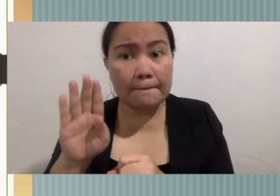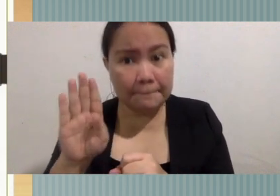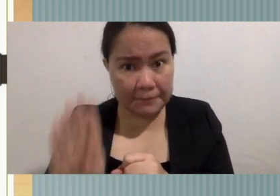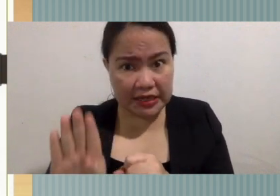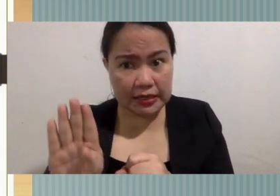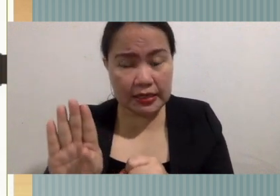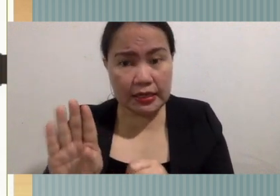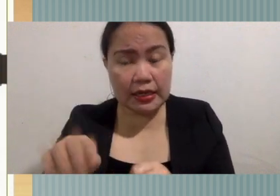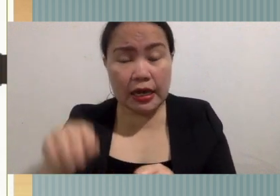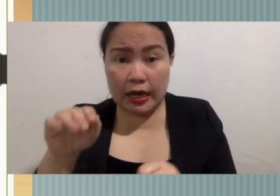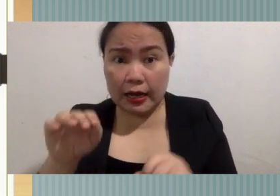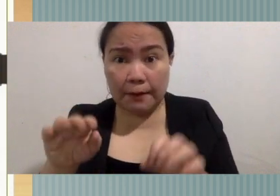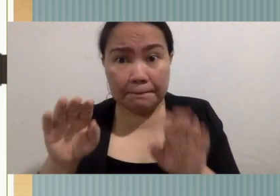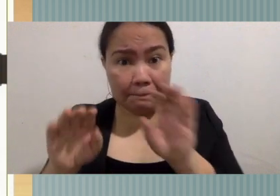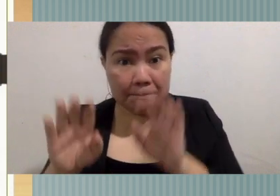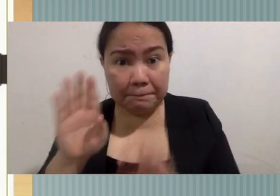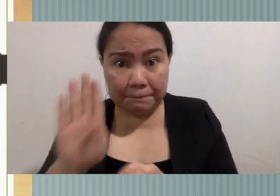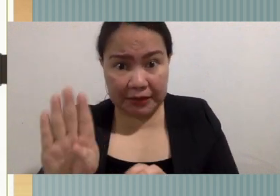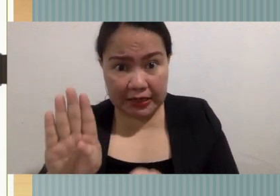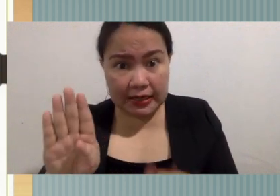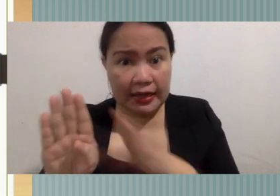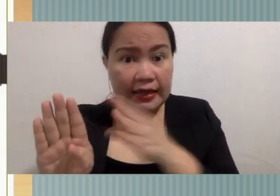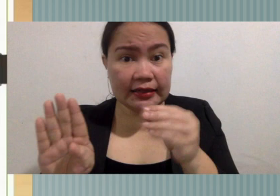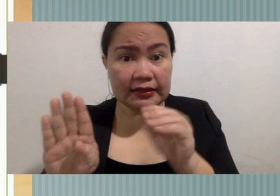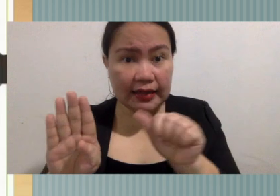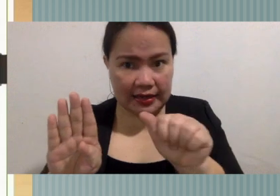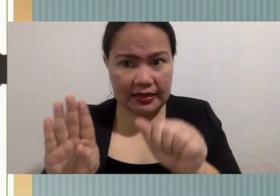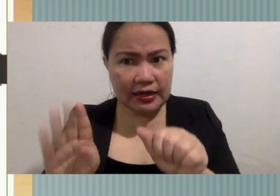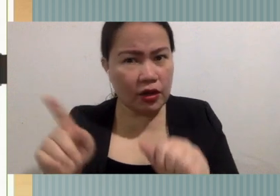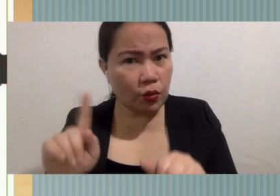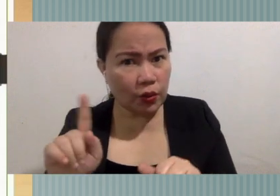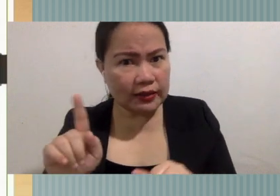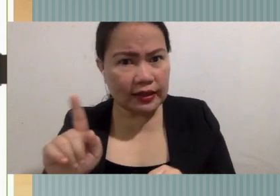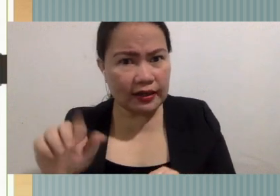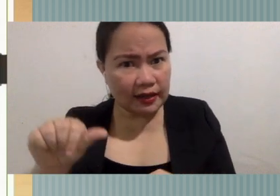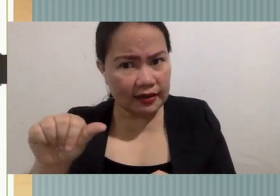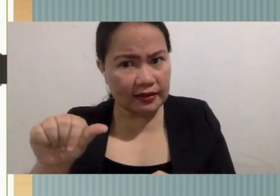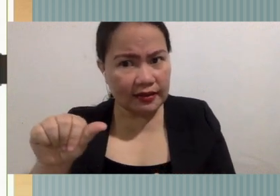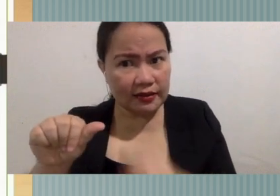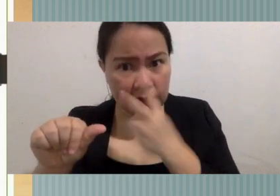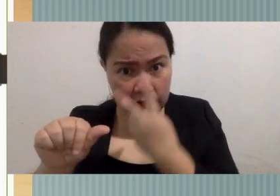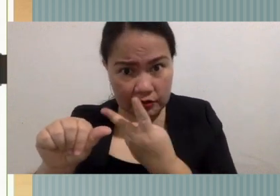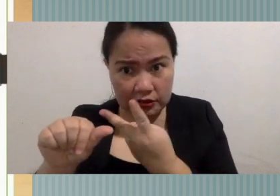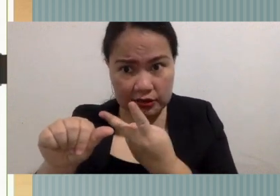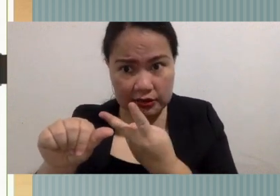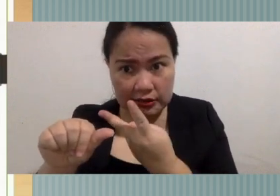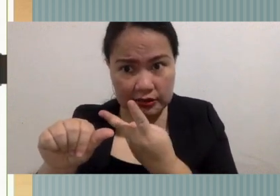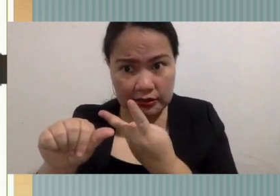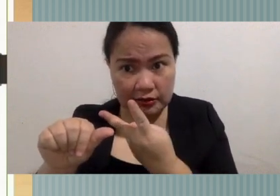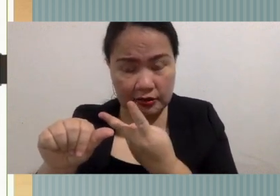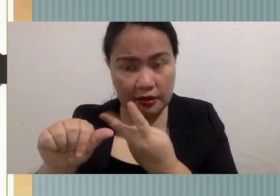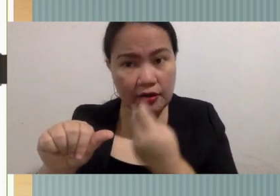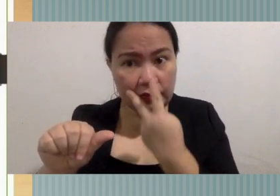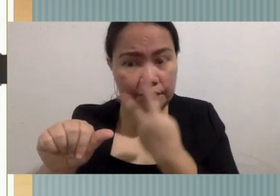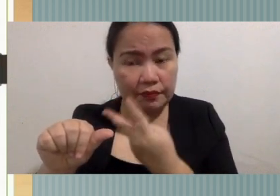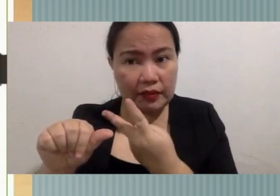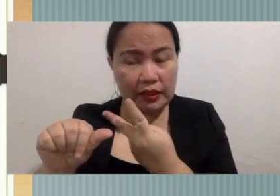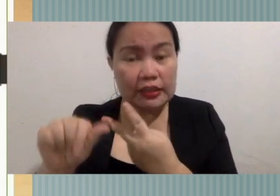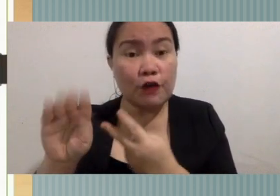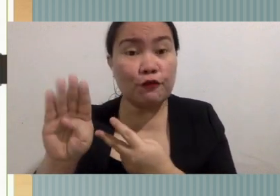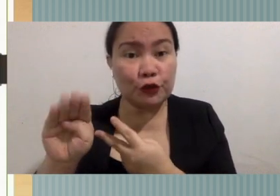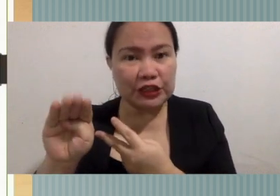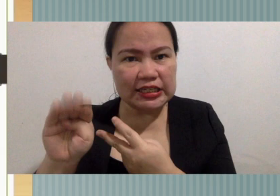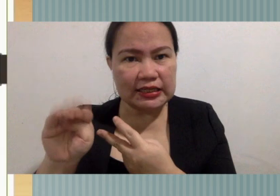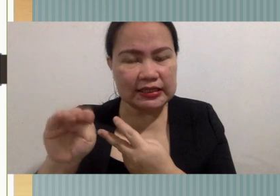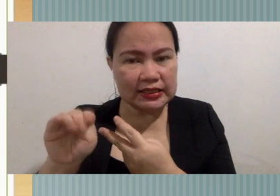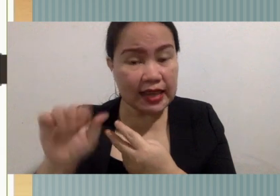b saka ng a para ma-substitute natin in this formula. So ano ba yung value ng a natin? Of